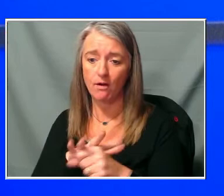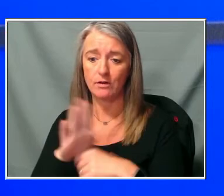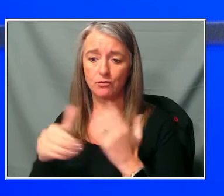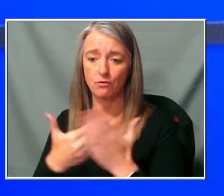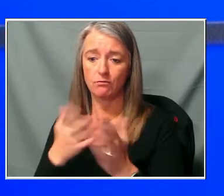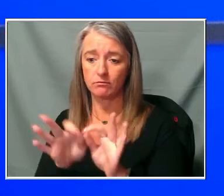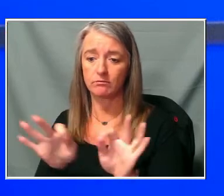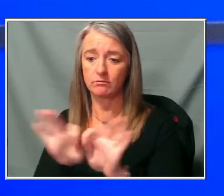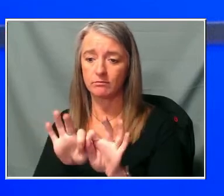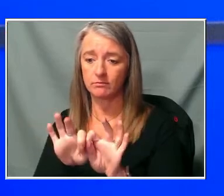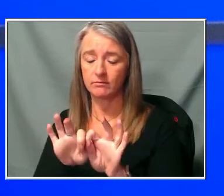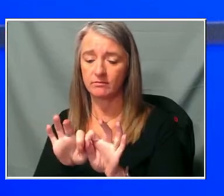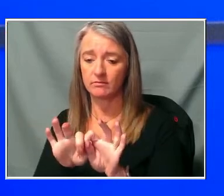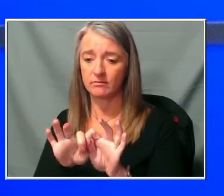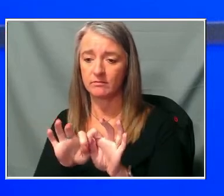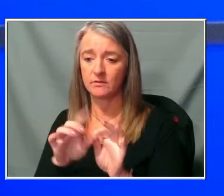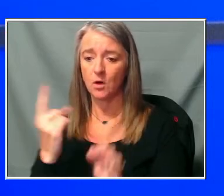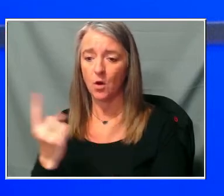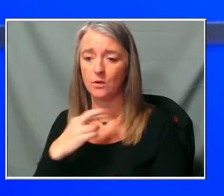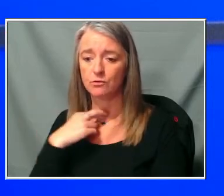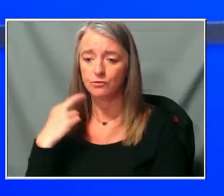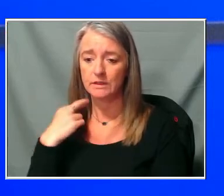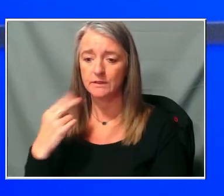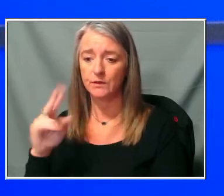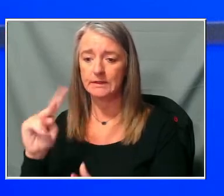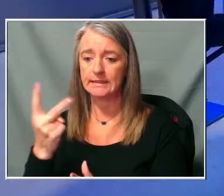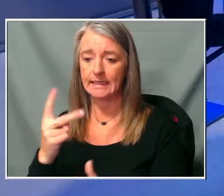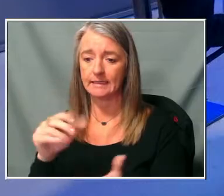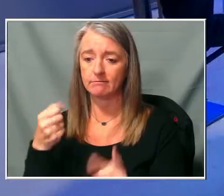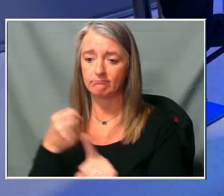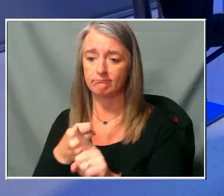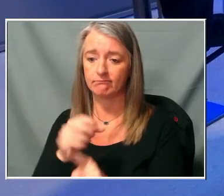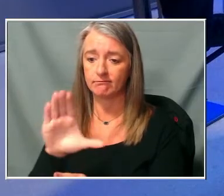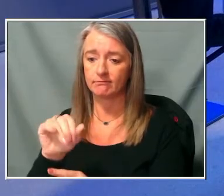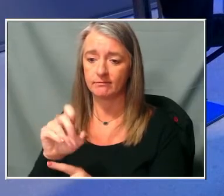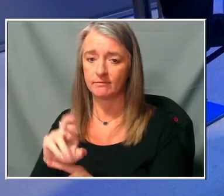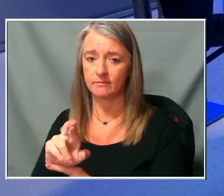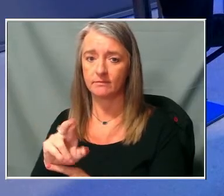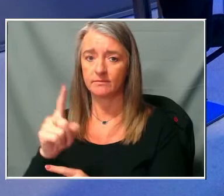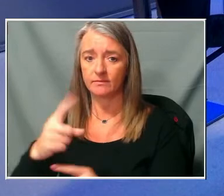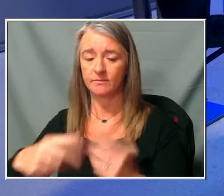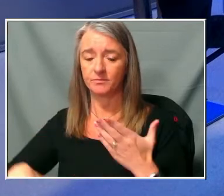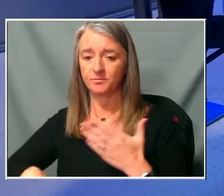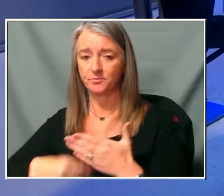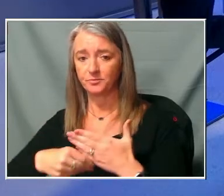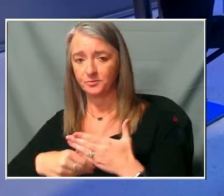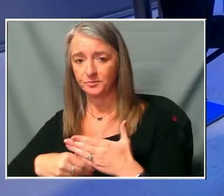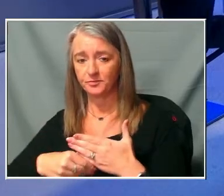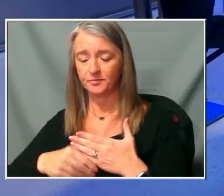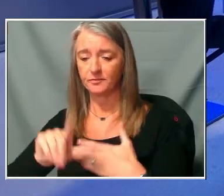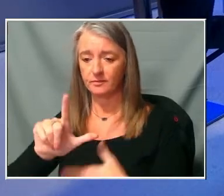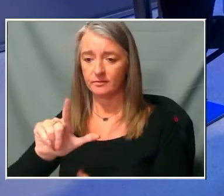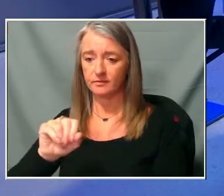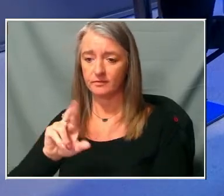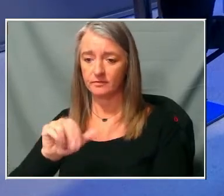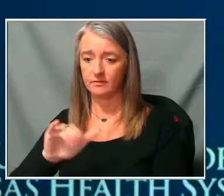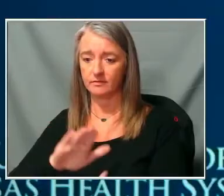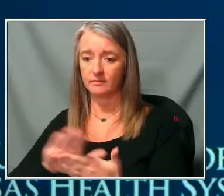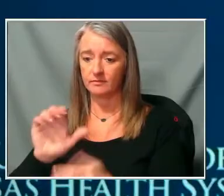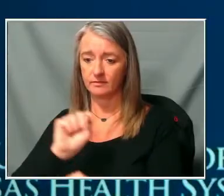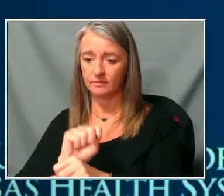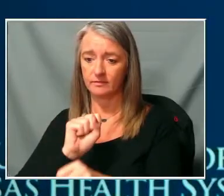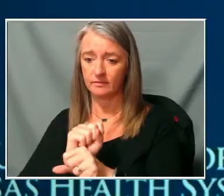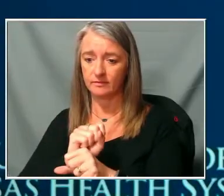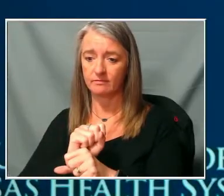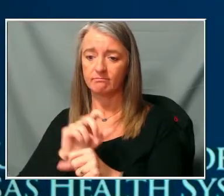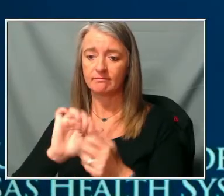of course, there's always risk for secondary malignancy. One of the things I might add, and I think that Alex is doing such a nice job of